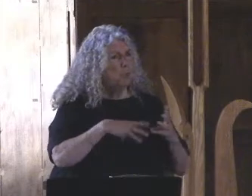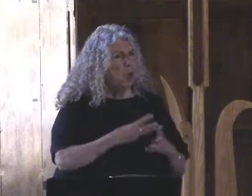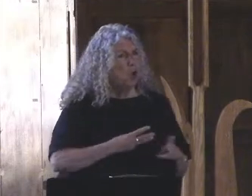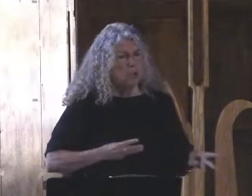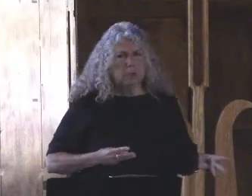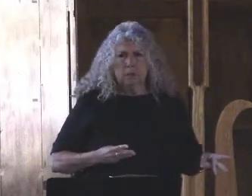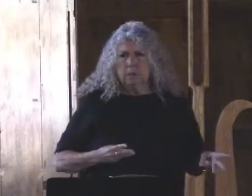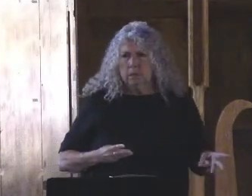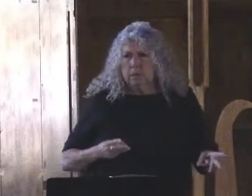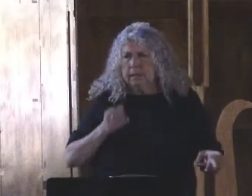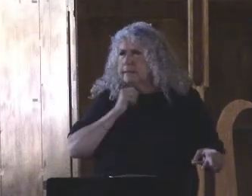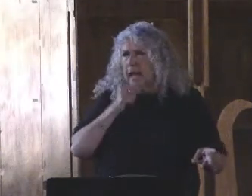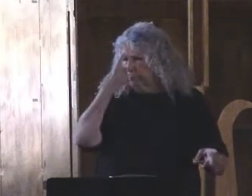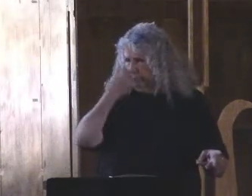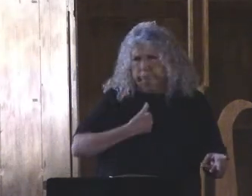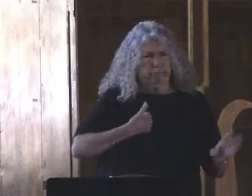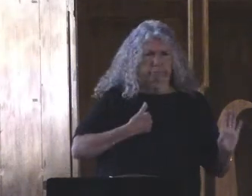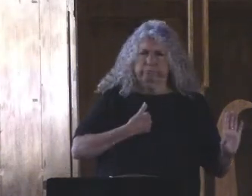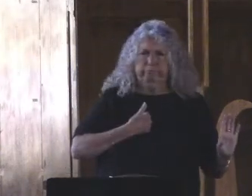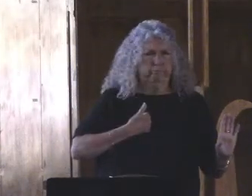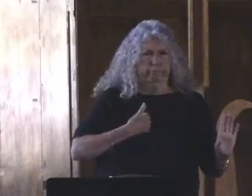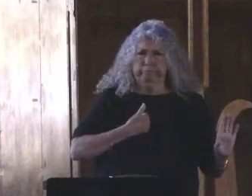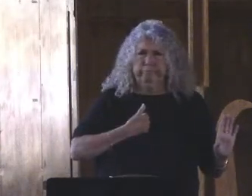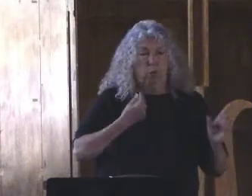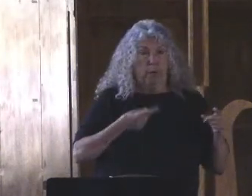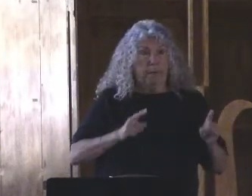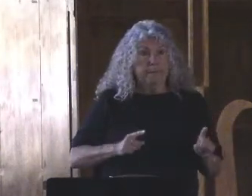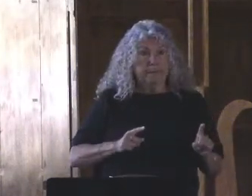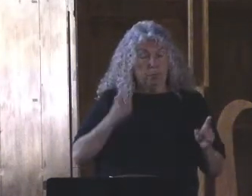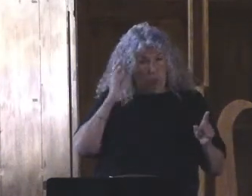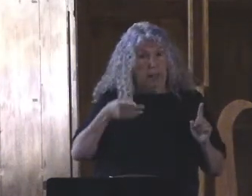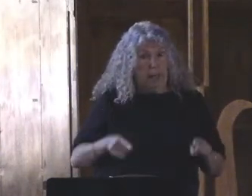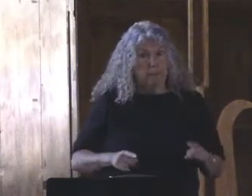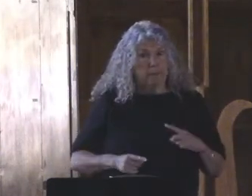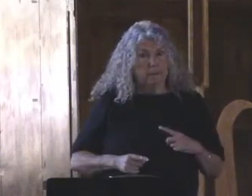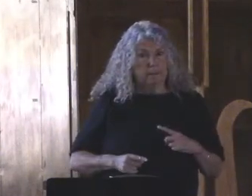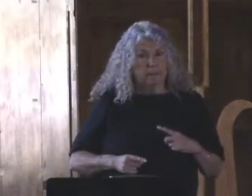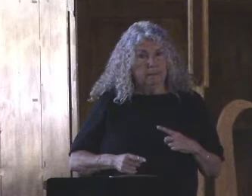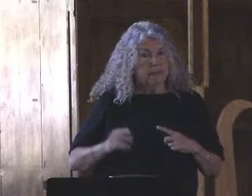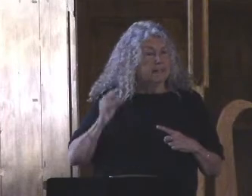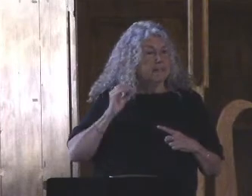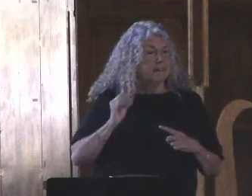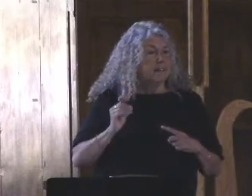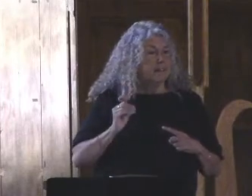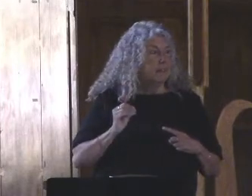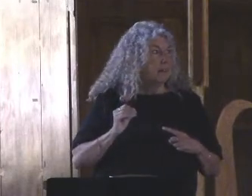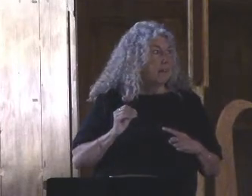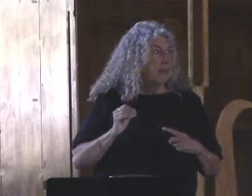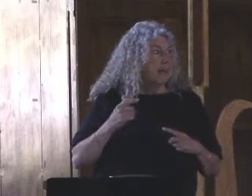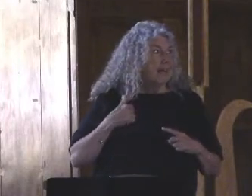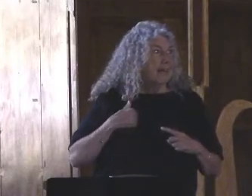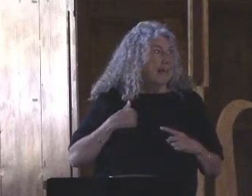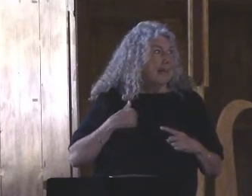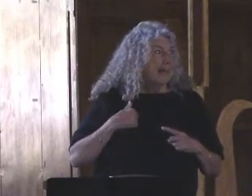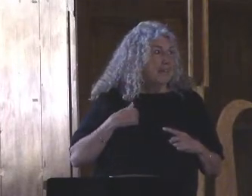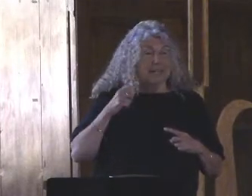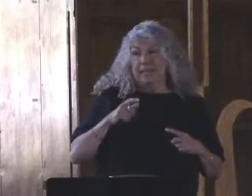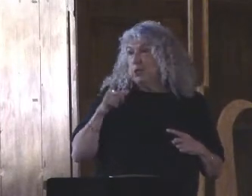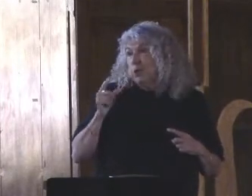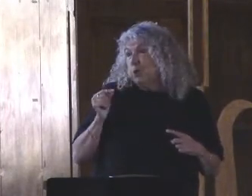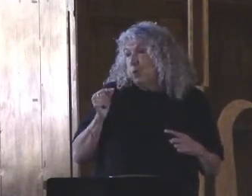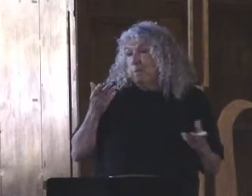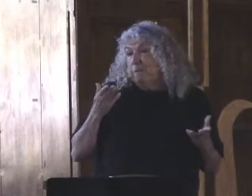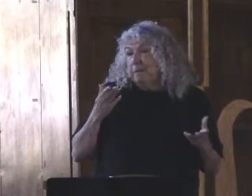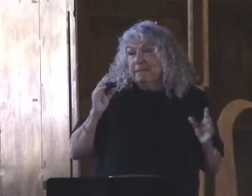world. It's not up to me. Whatever happens will happen, and there's nothing that I need to